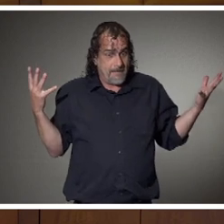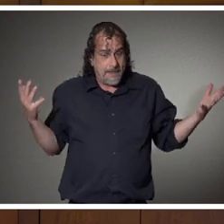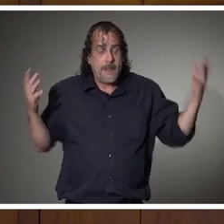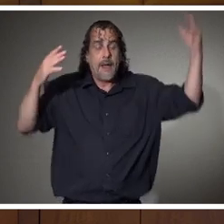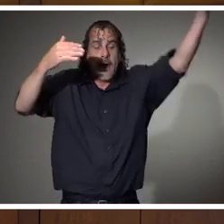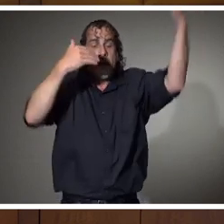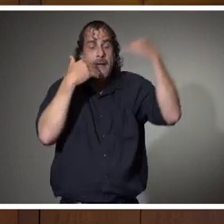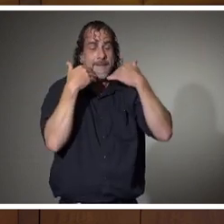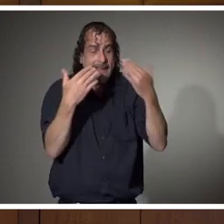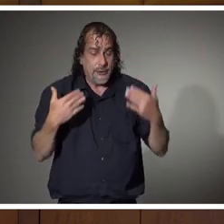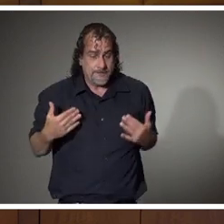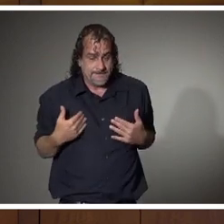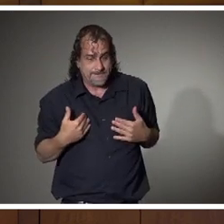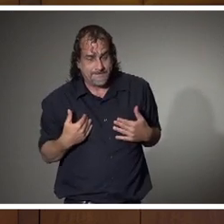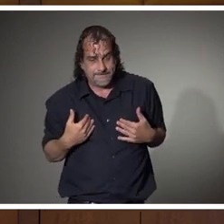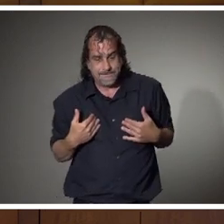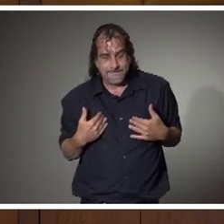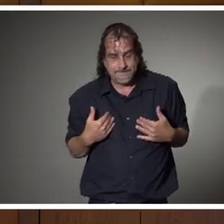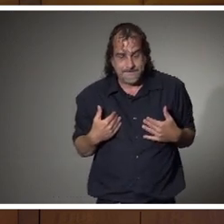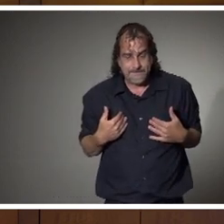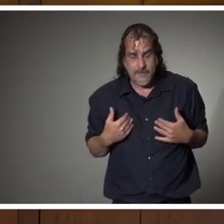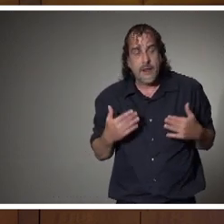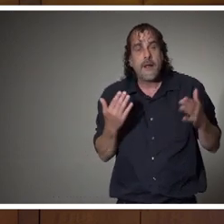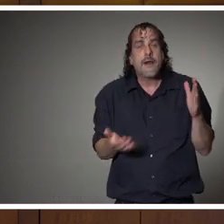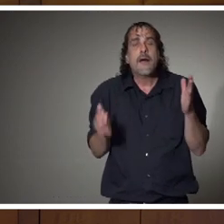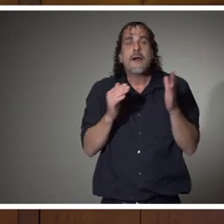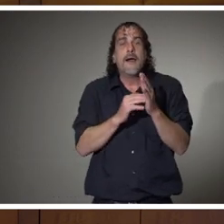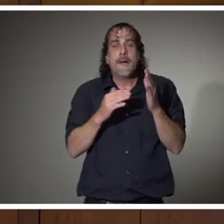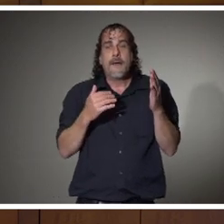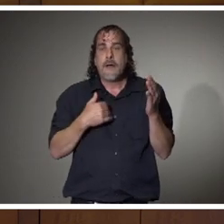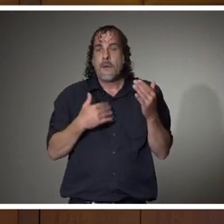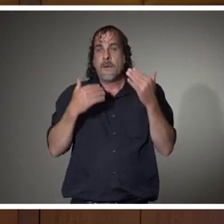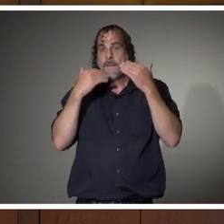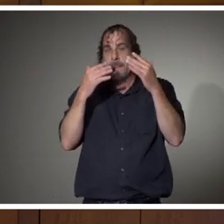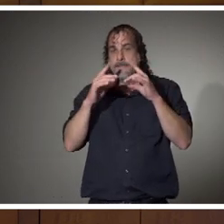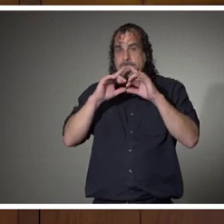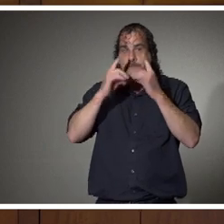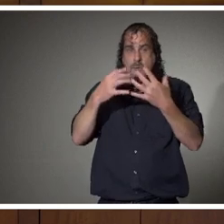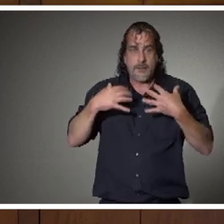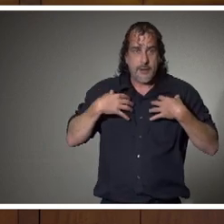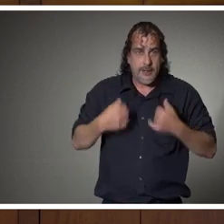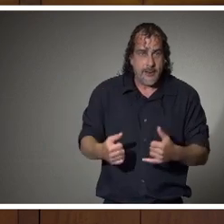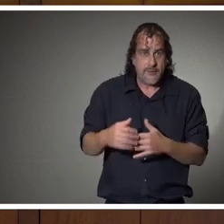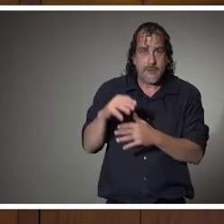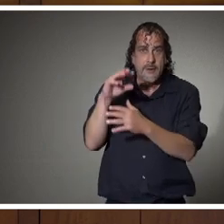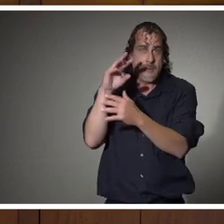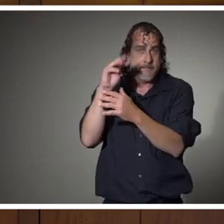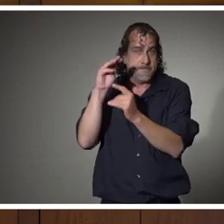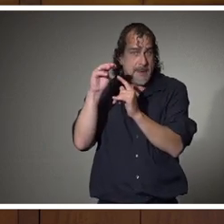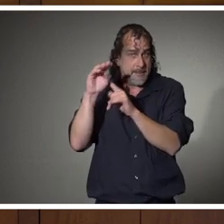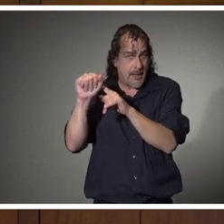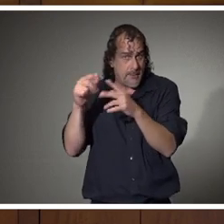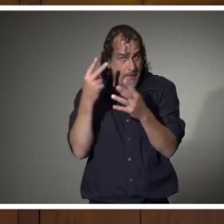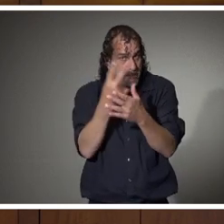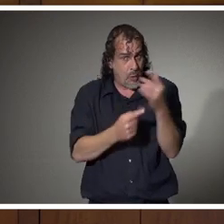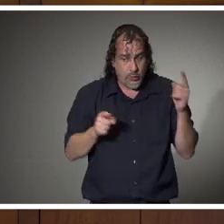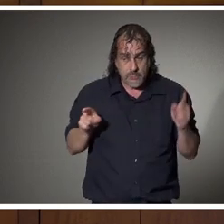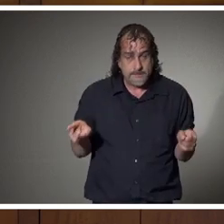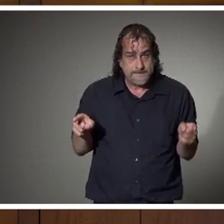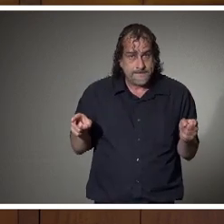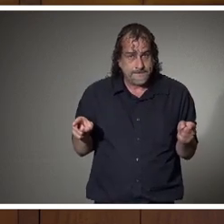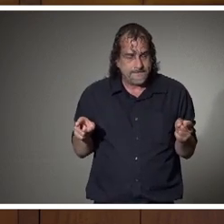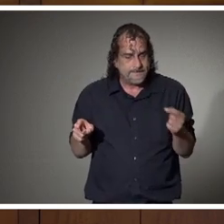Thank you very much. Again, I want to thank the Department of Health, as well as the Mississippi Emergency Management Agency, working with